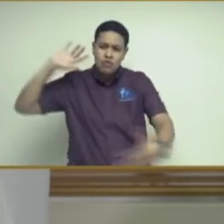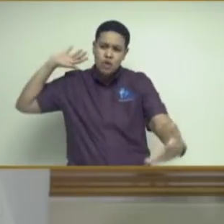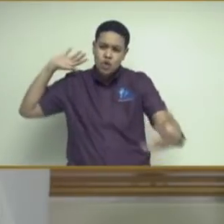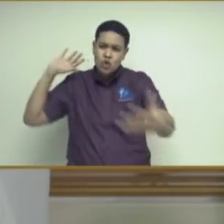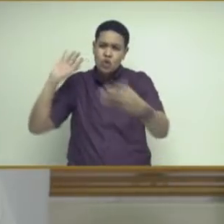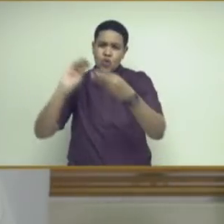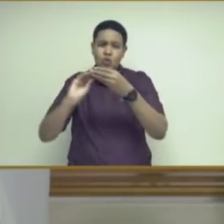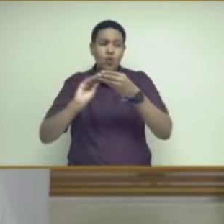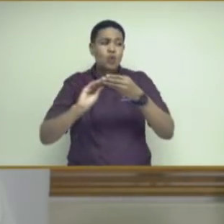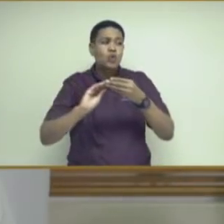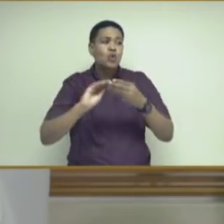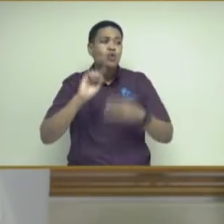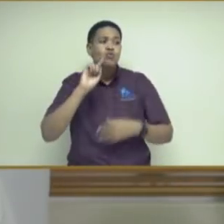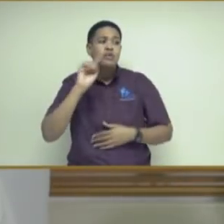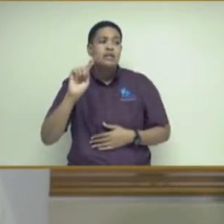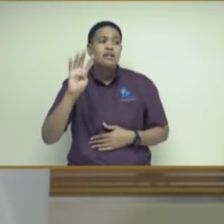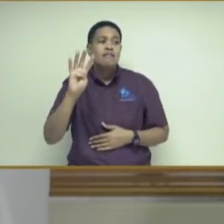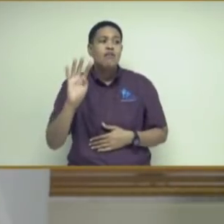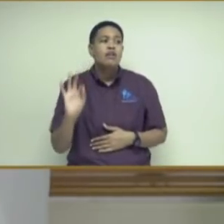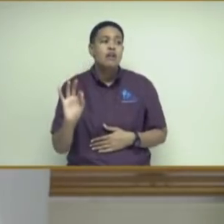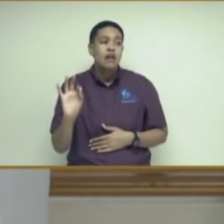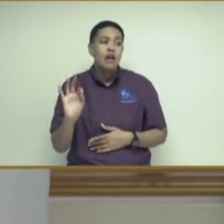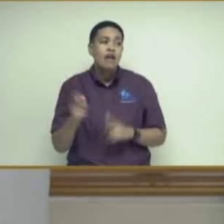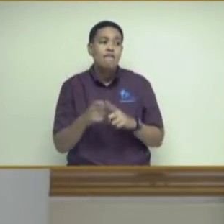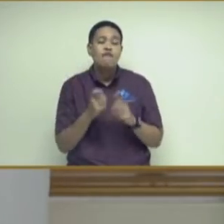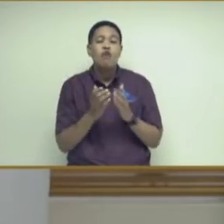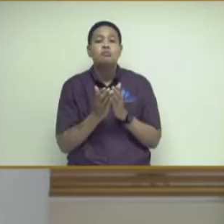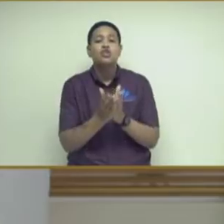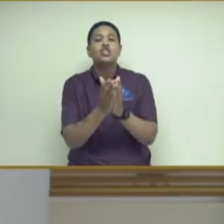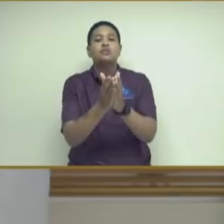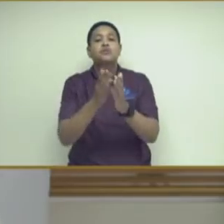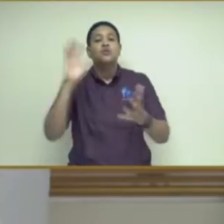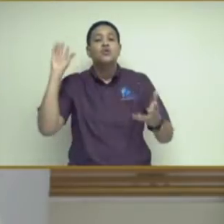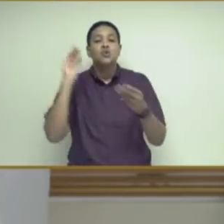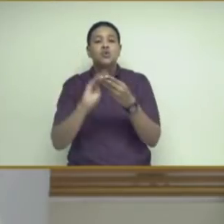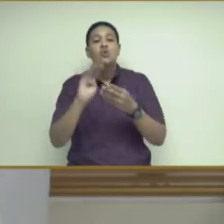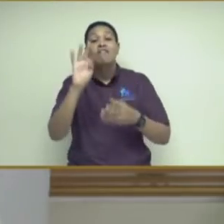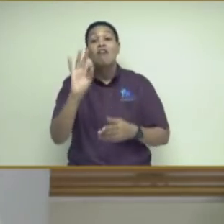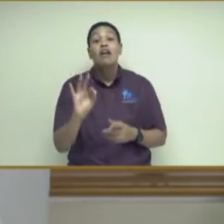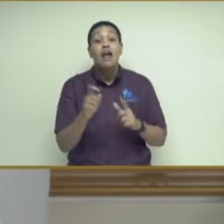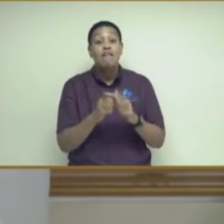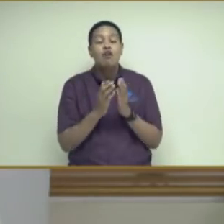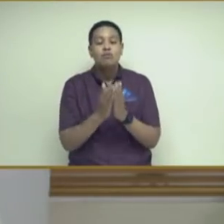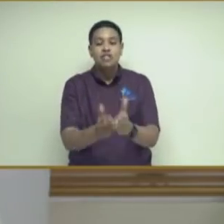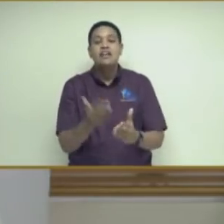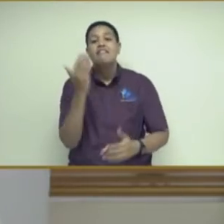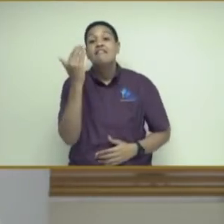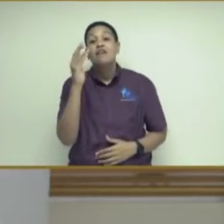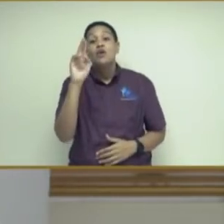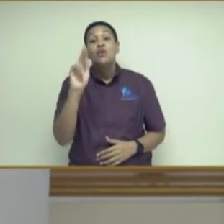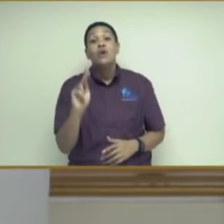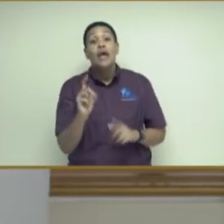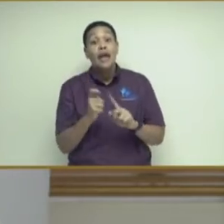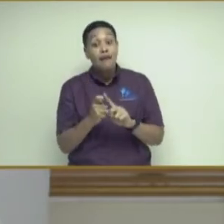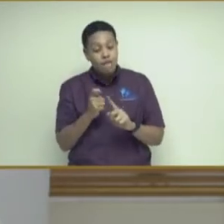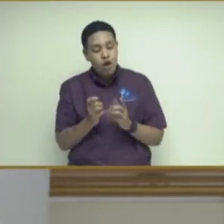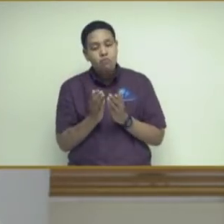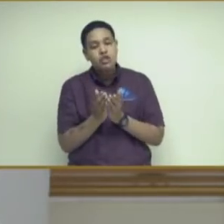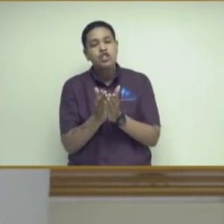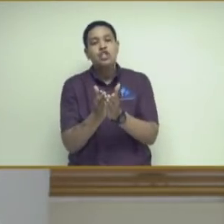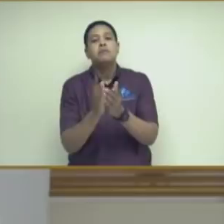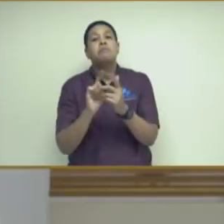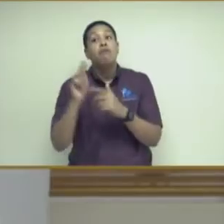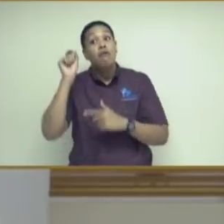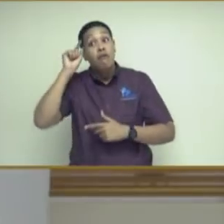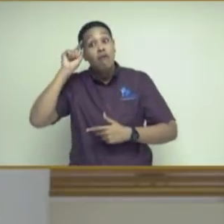total 49 are from the cruise ships. Okay, so a correction there. The 15 UK cases are actually from the cruise